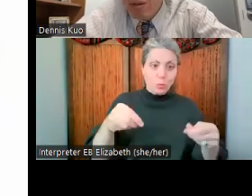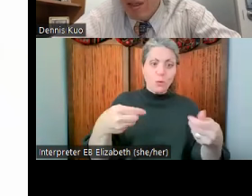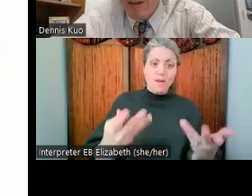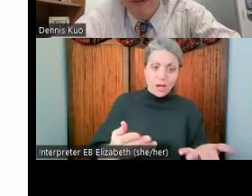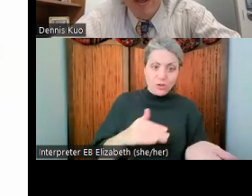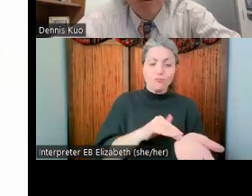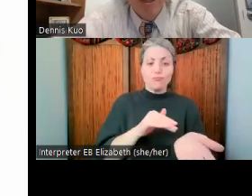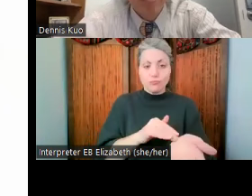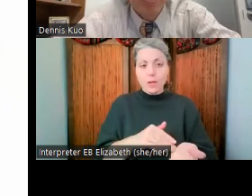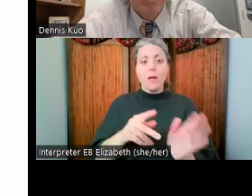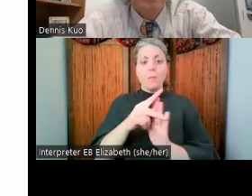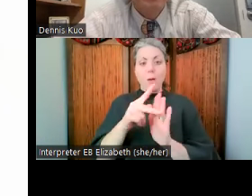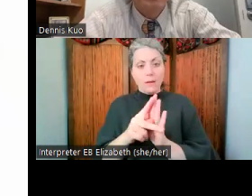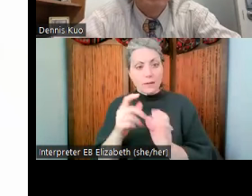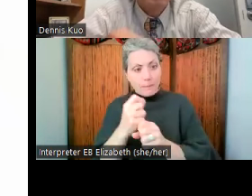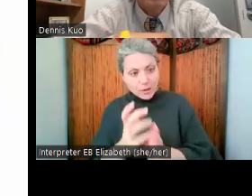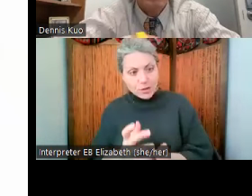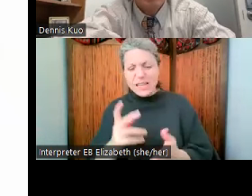local, state, and federal levels.